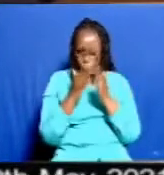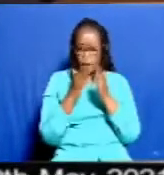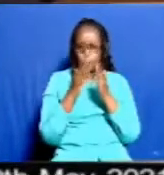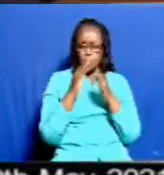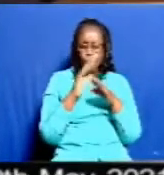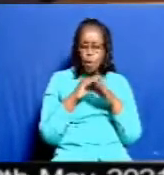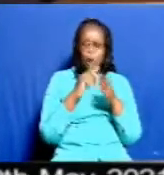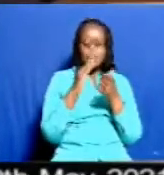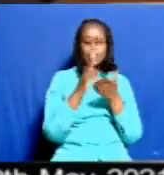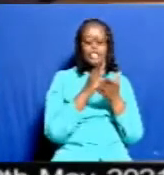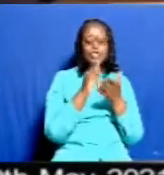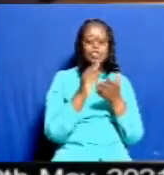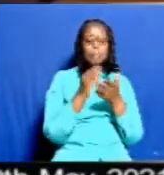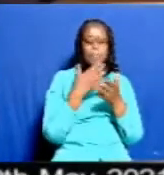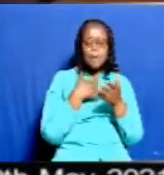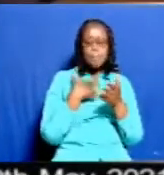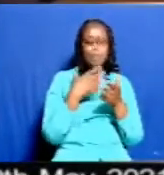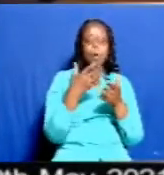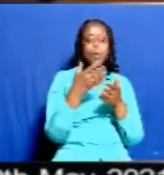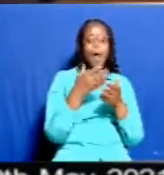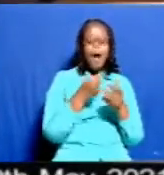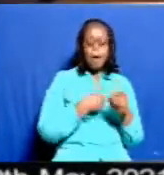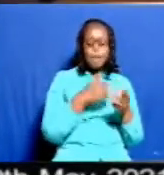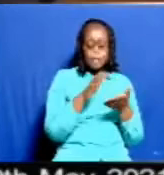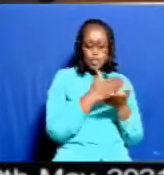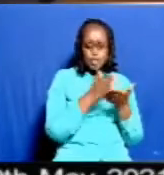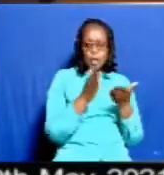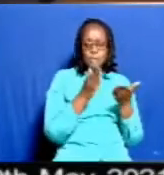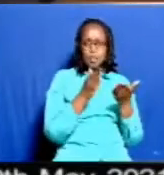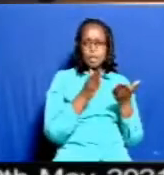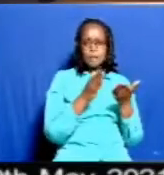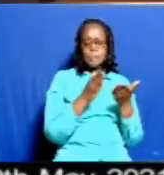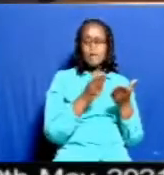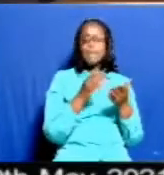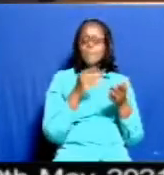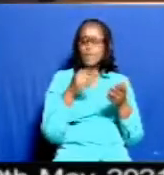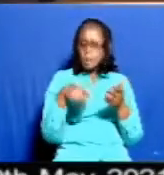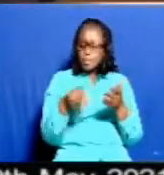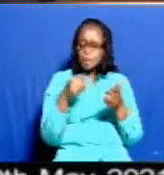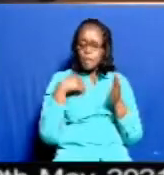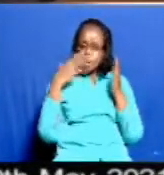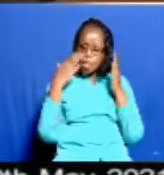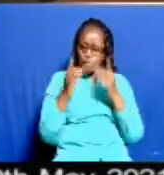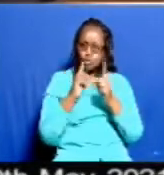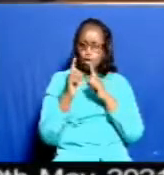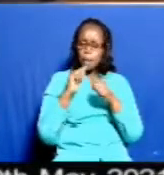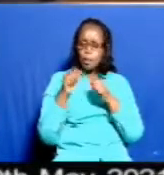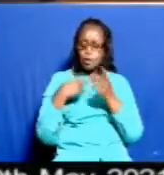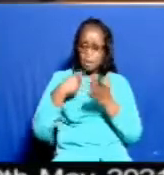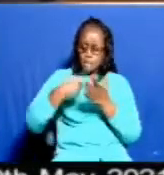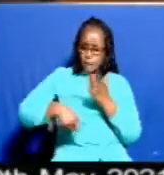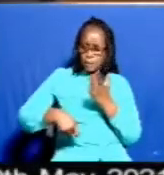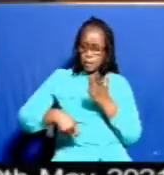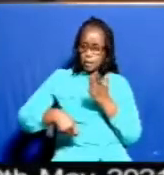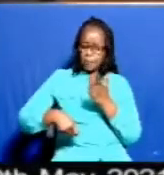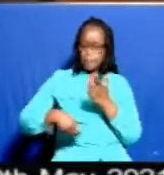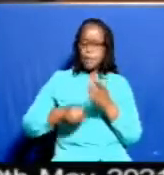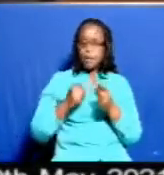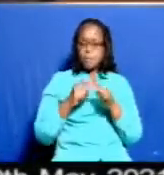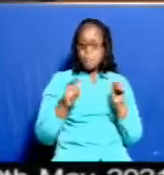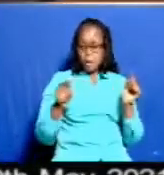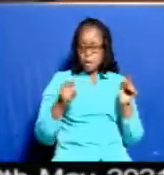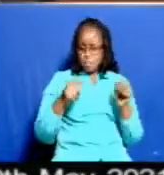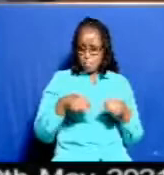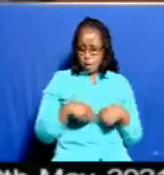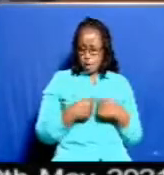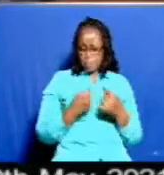so keen to talk about taxing themselves if they were to take this tax. But Honorable Speaker, from my own